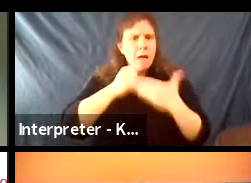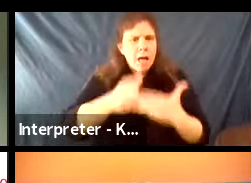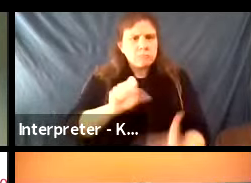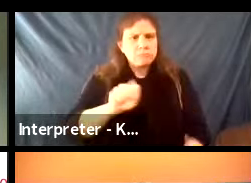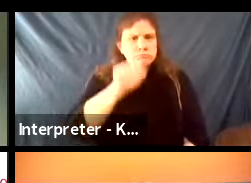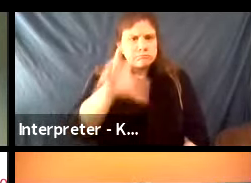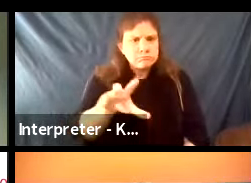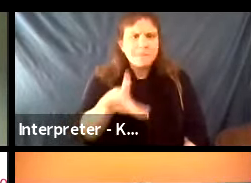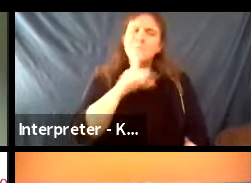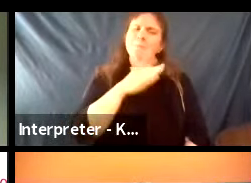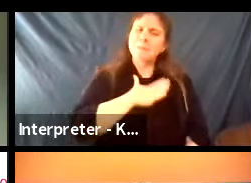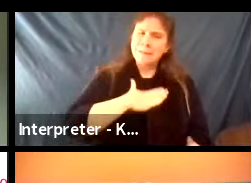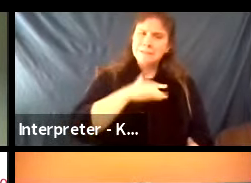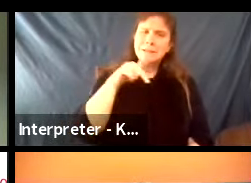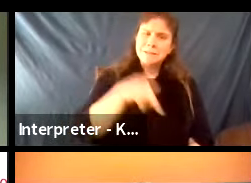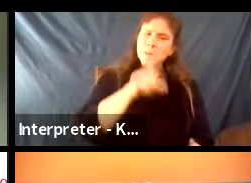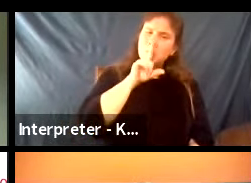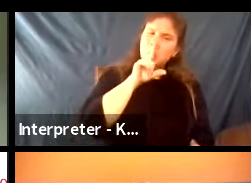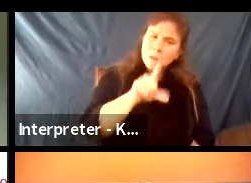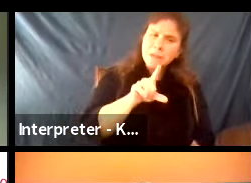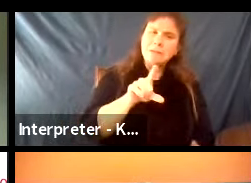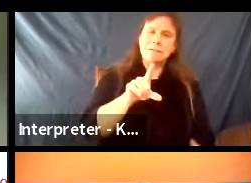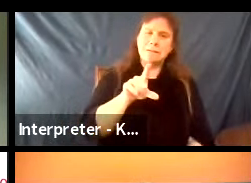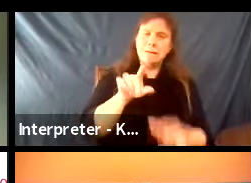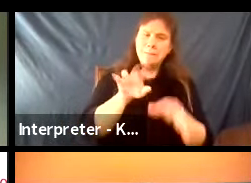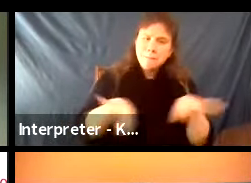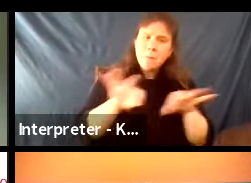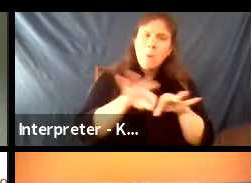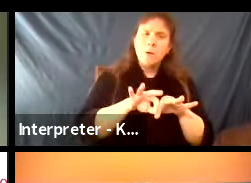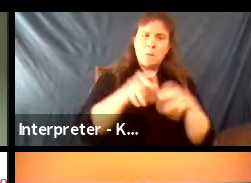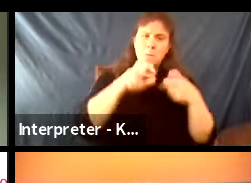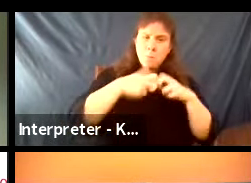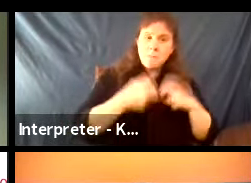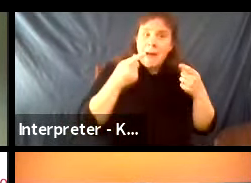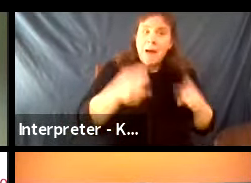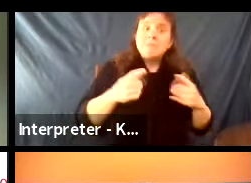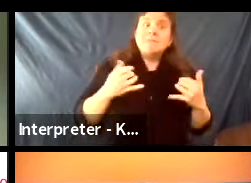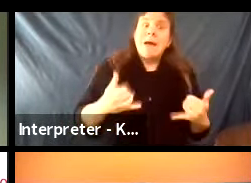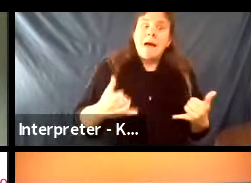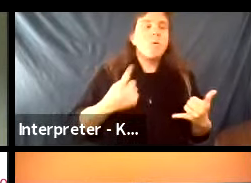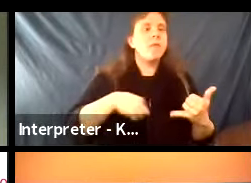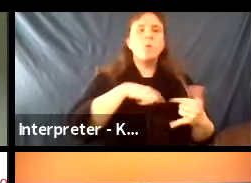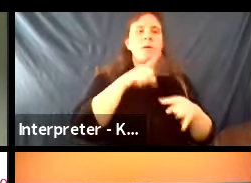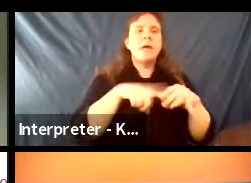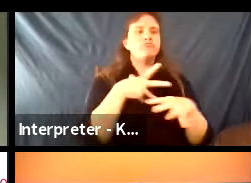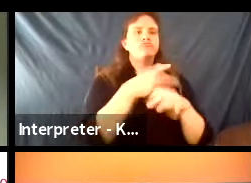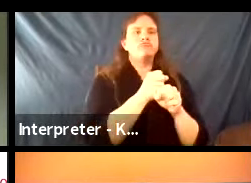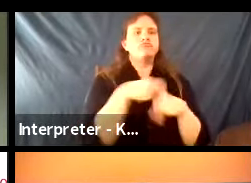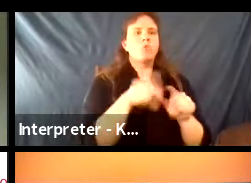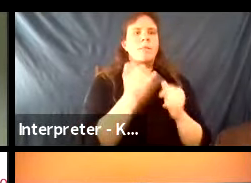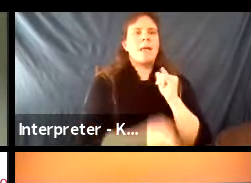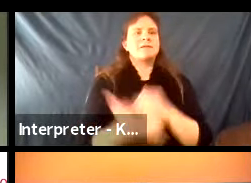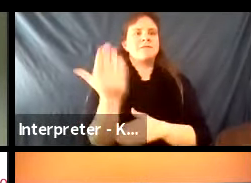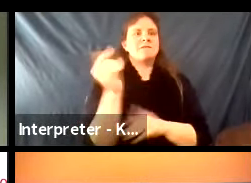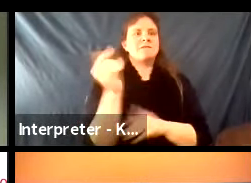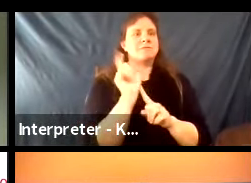real-time issues that we can't just cabin in the last 20 minutes. So thank you. I'll stop